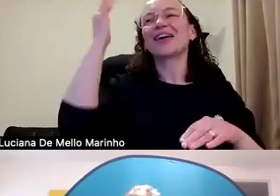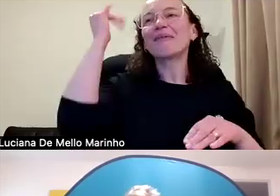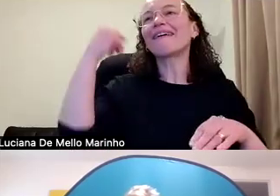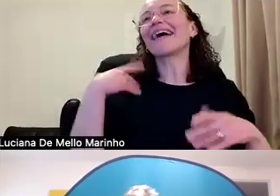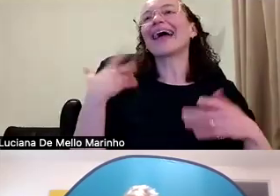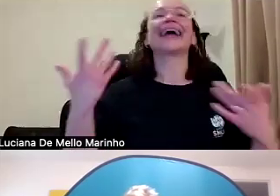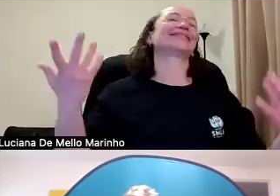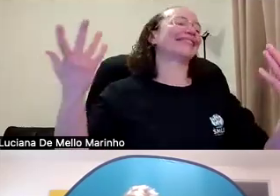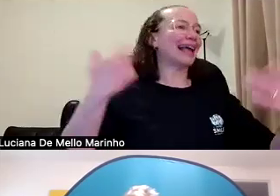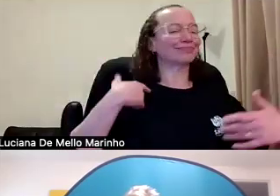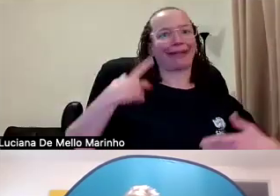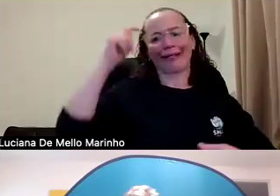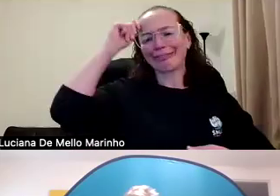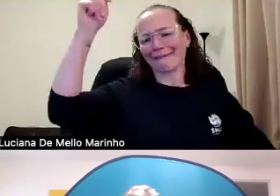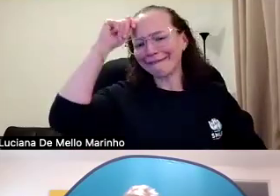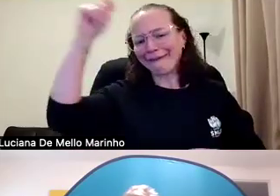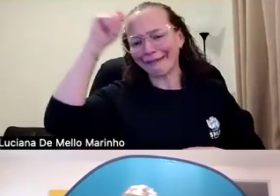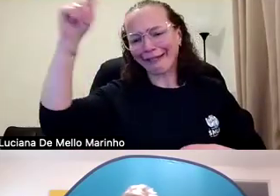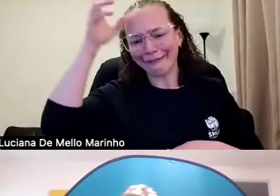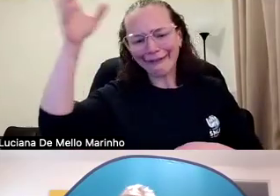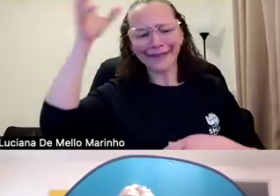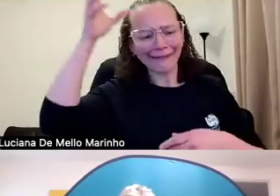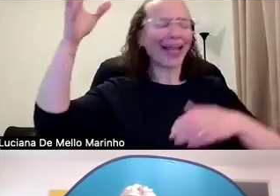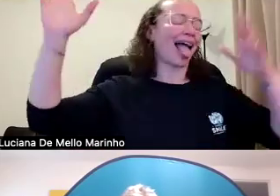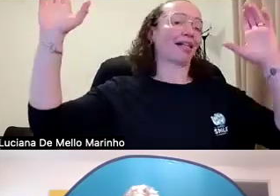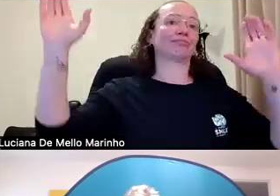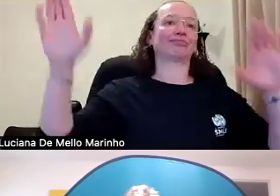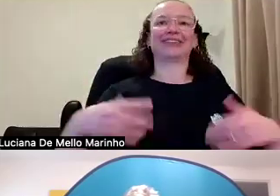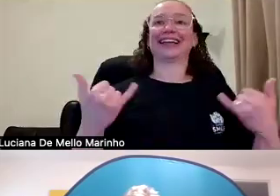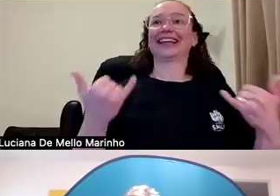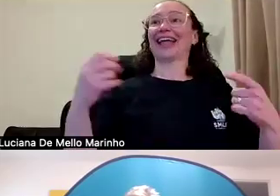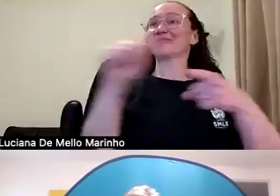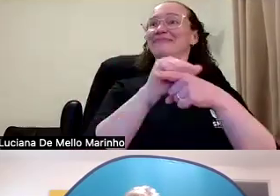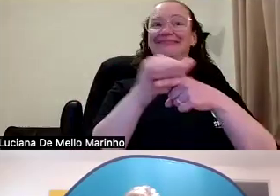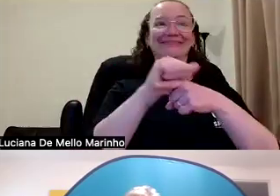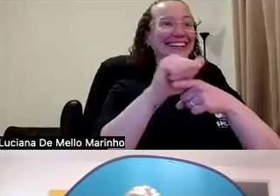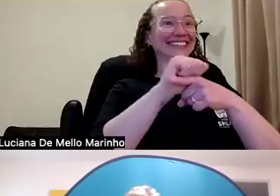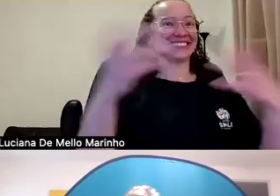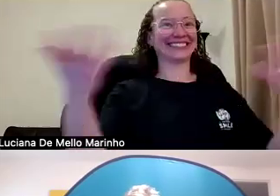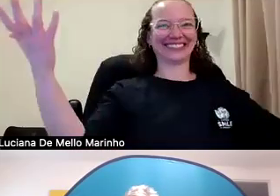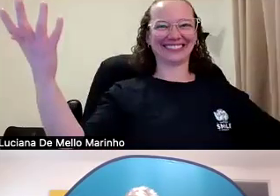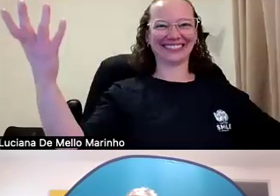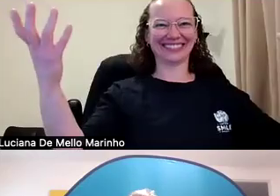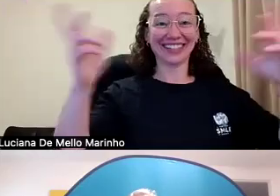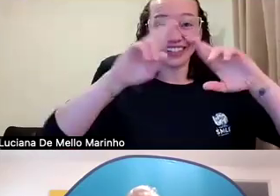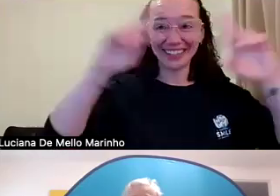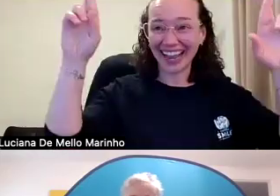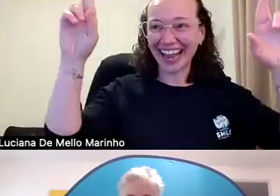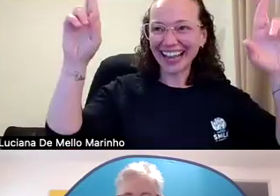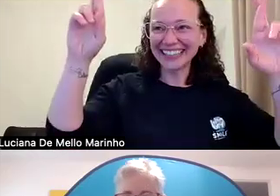So now is more fun, right? I know we've been doing theories and concepts, and now we get to actually